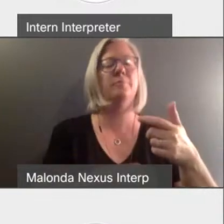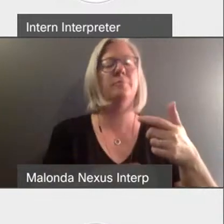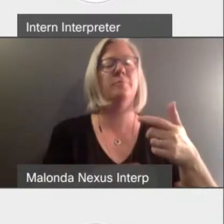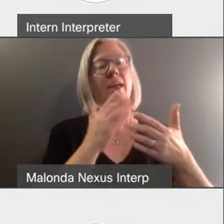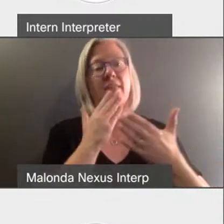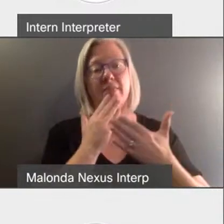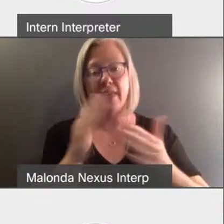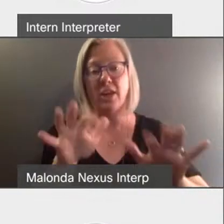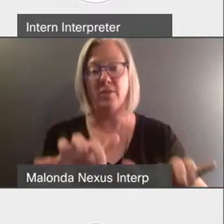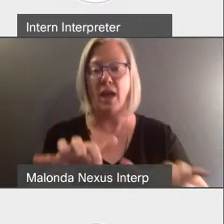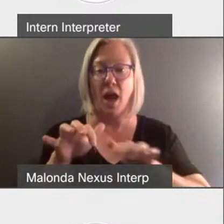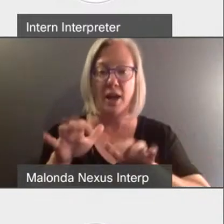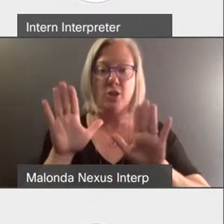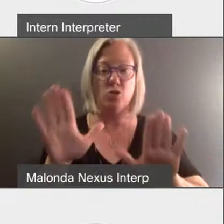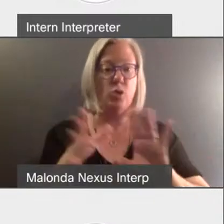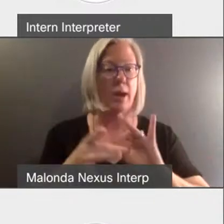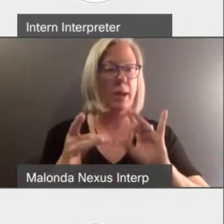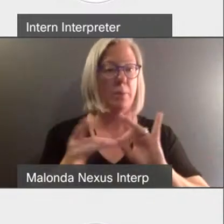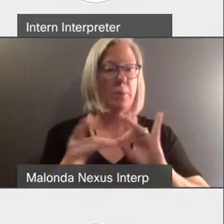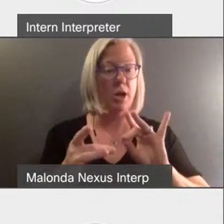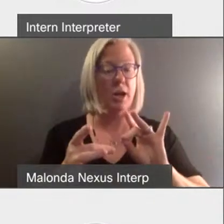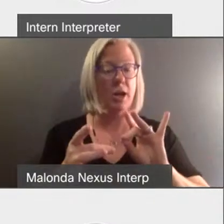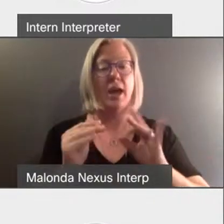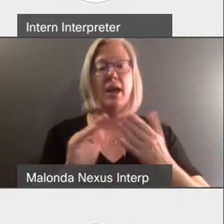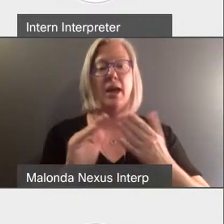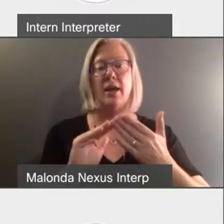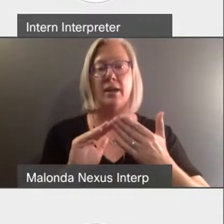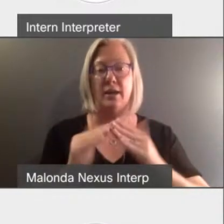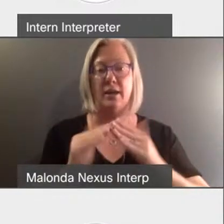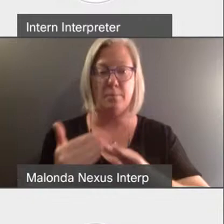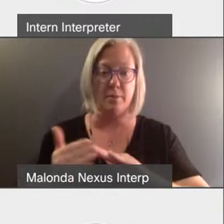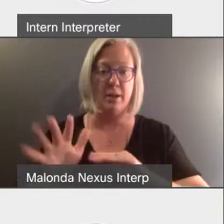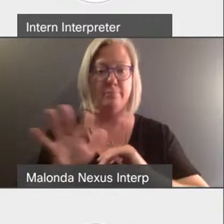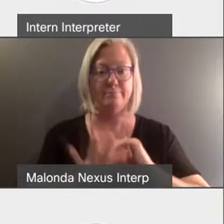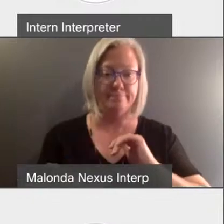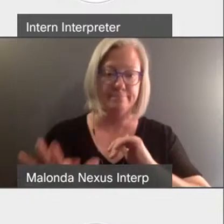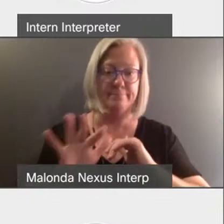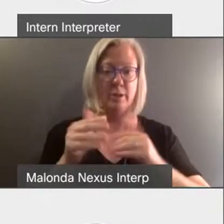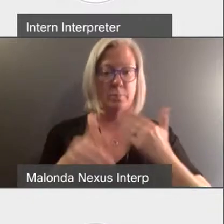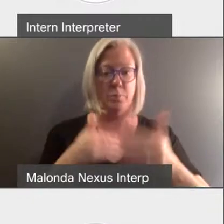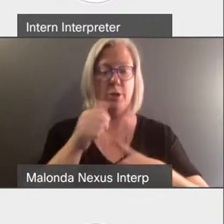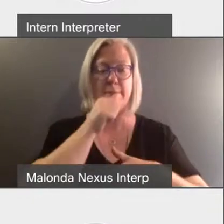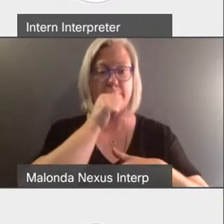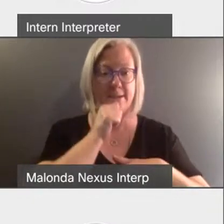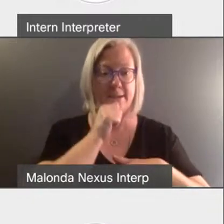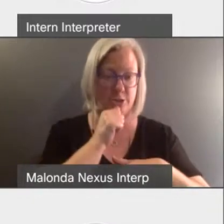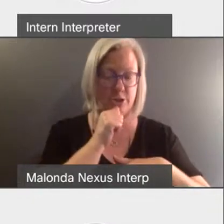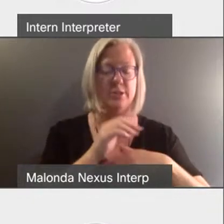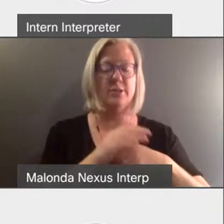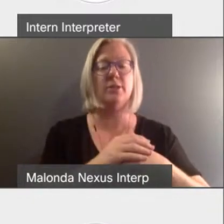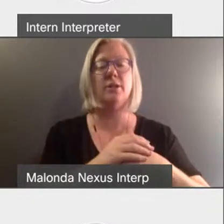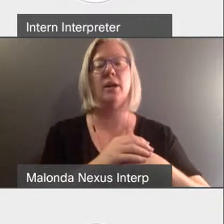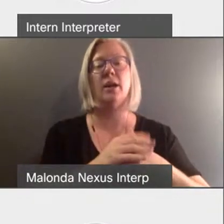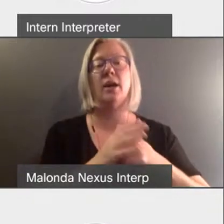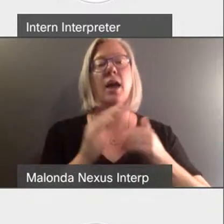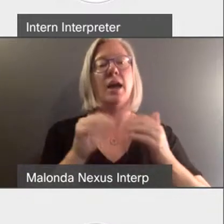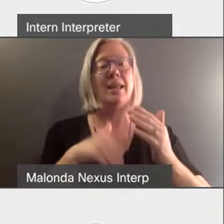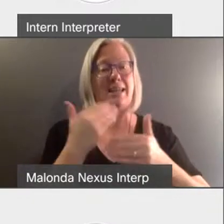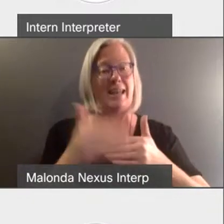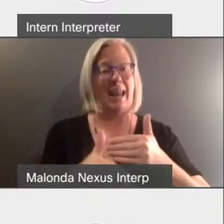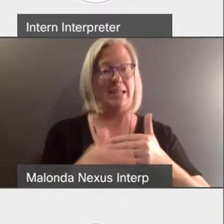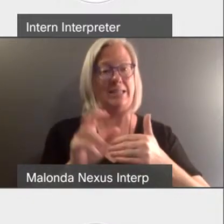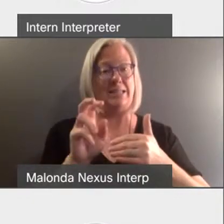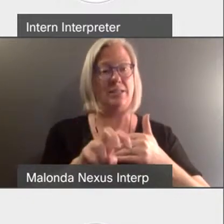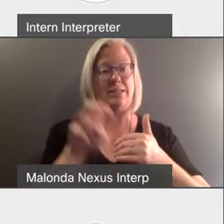the audience for all the great input again, and the committee members for your patience in going through this process. We really thank you for that. Our next stop is